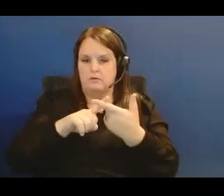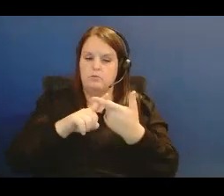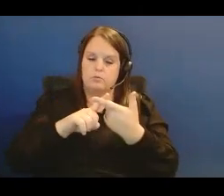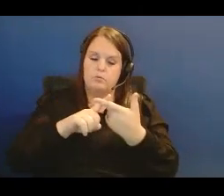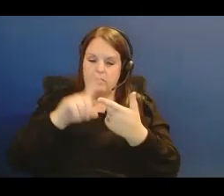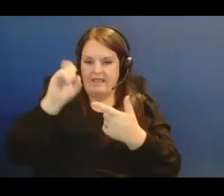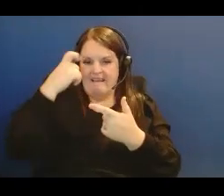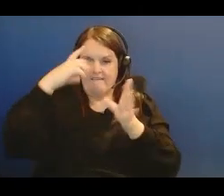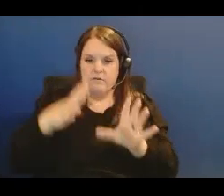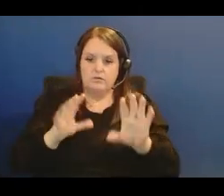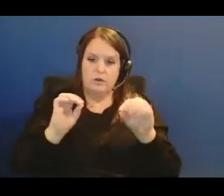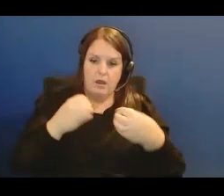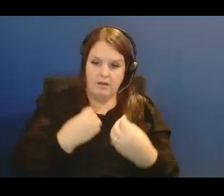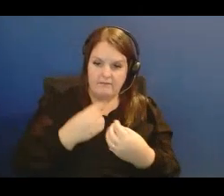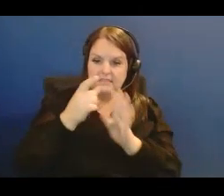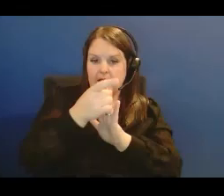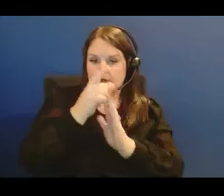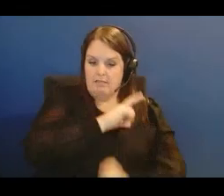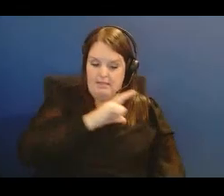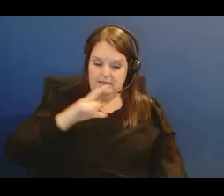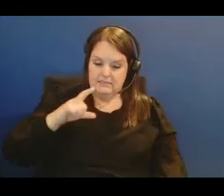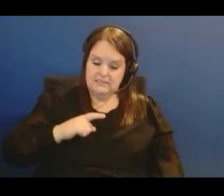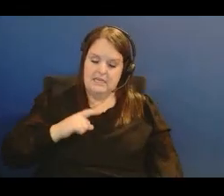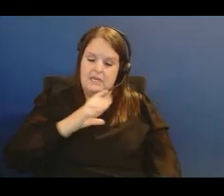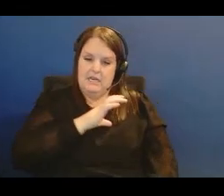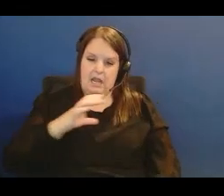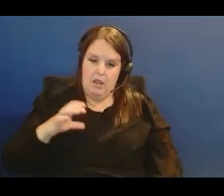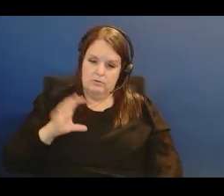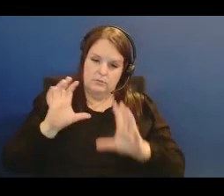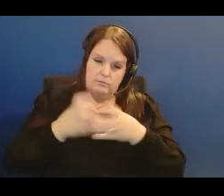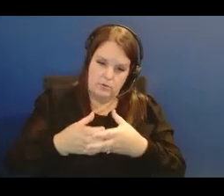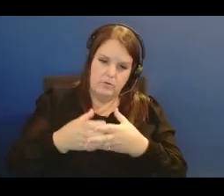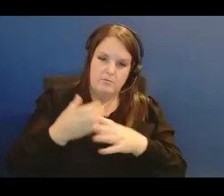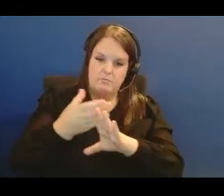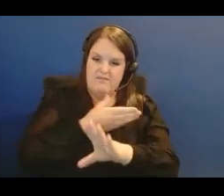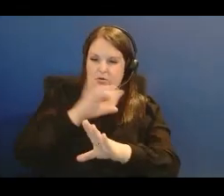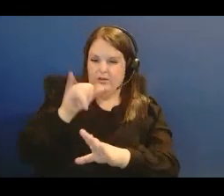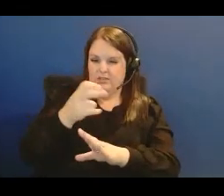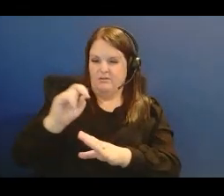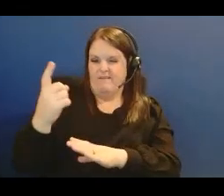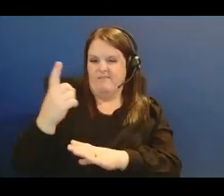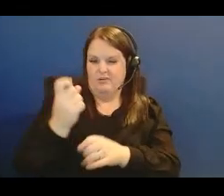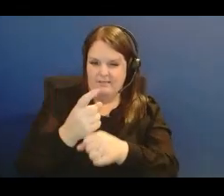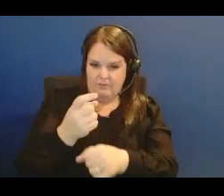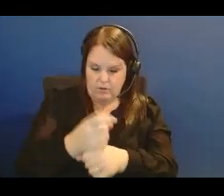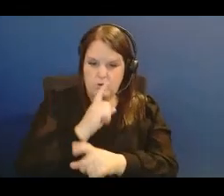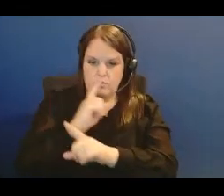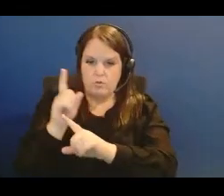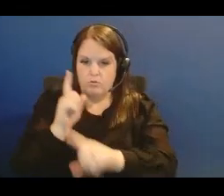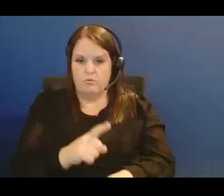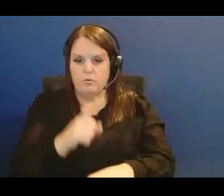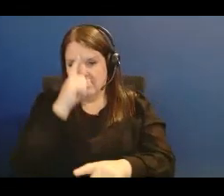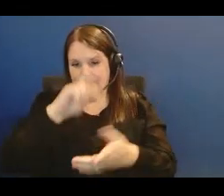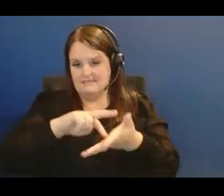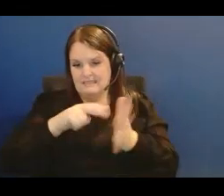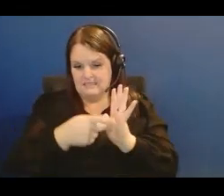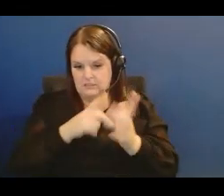the Governor's Office and to the Legislative Council Bureau by January 1 of every year. And then the report is intended